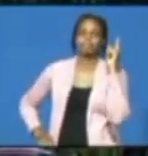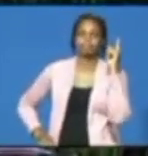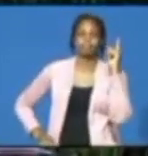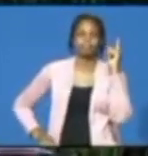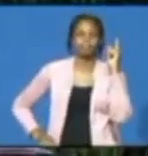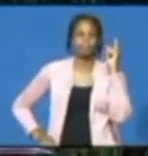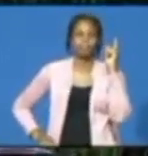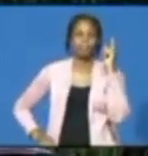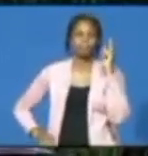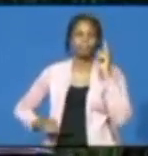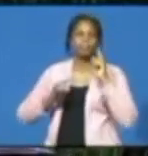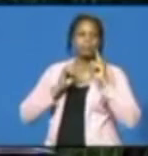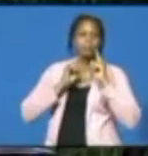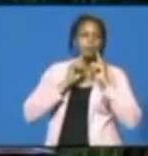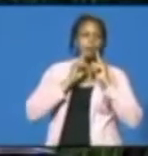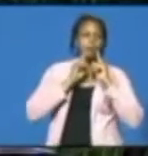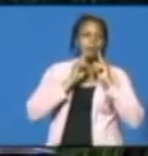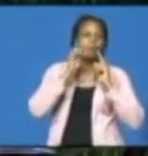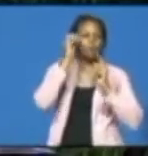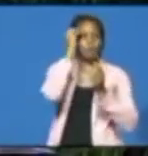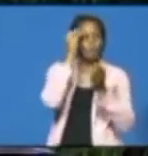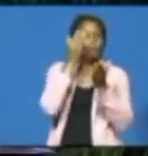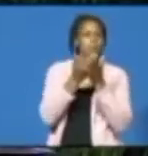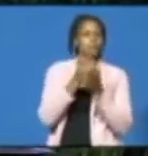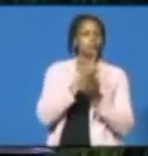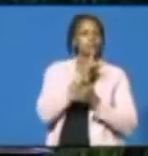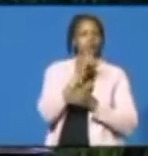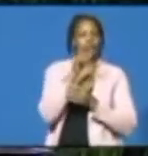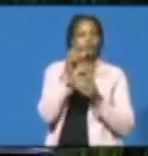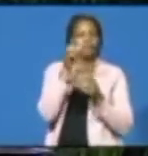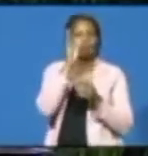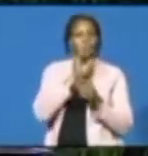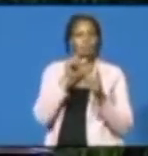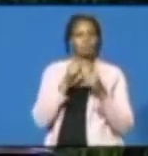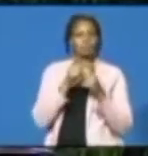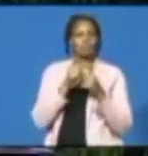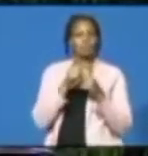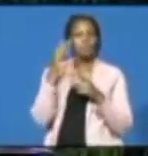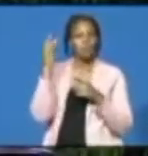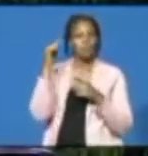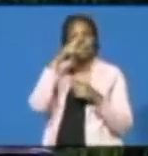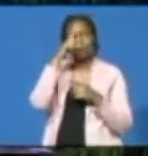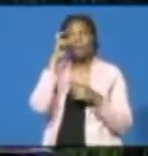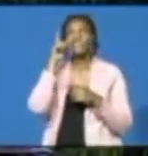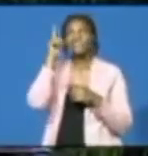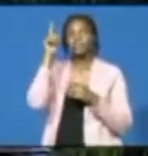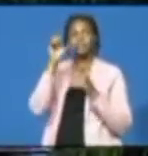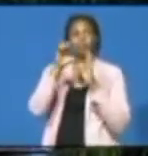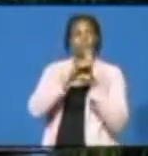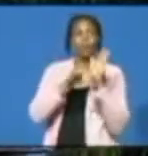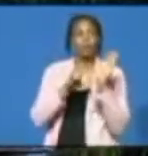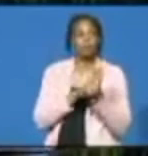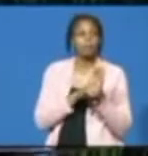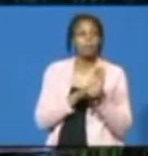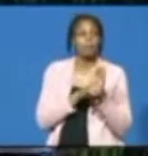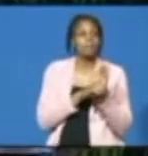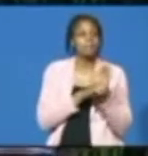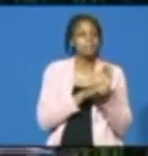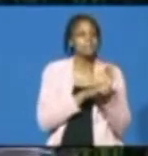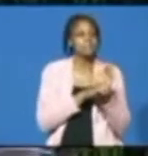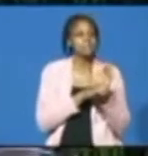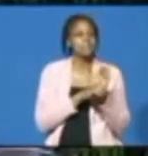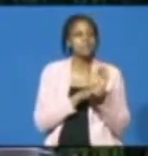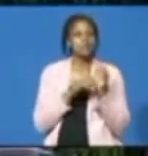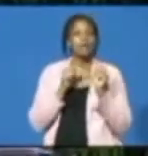stand for the truth of God's word, because his commandments